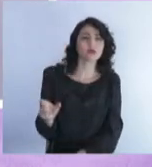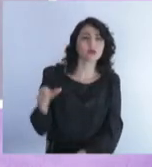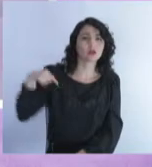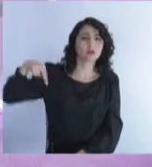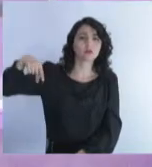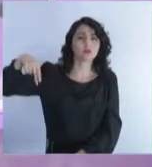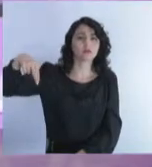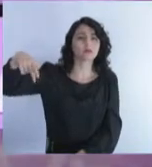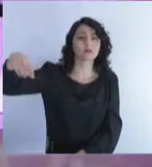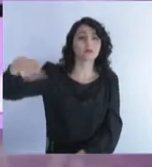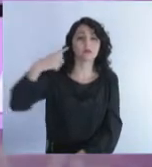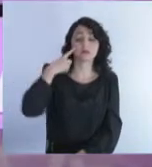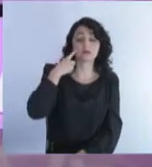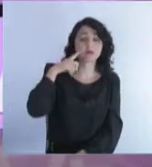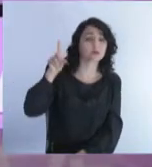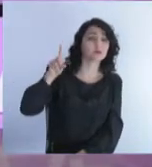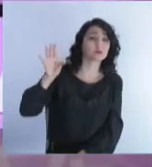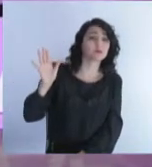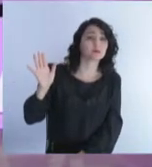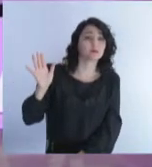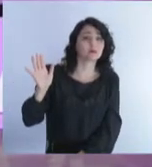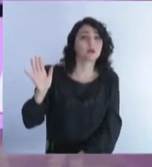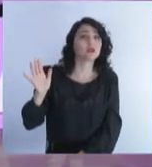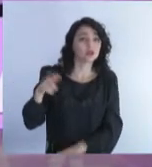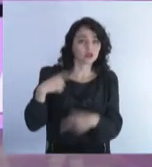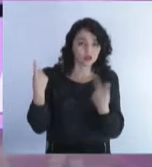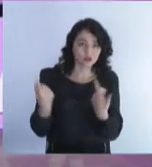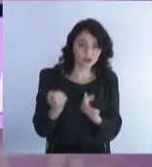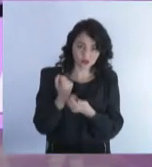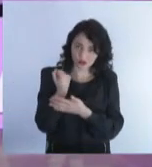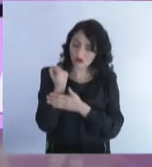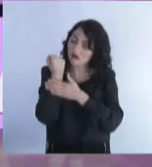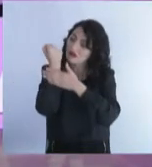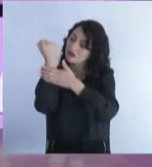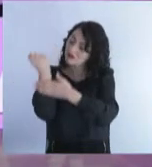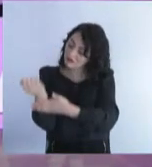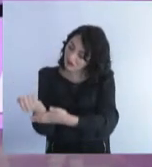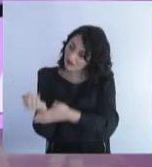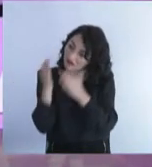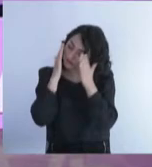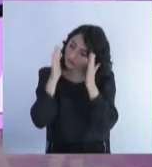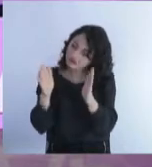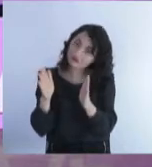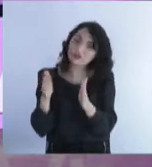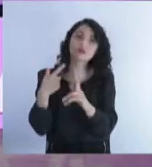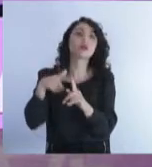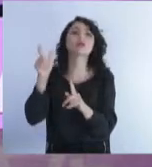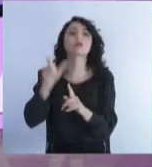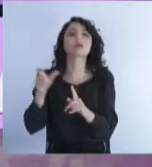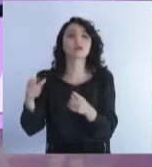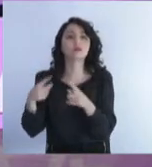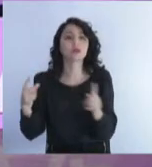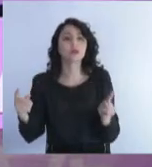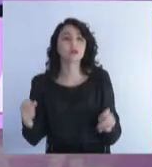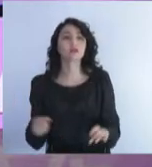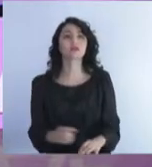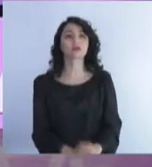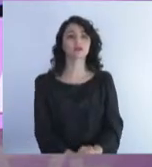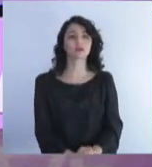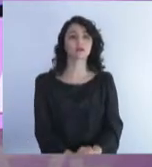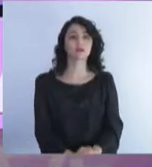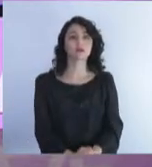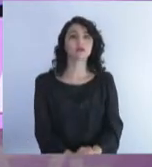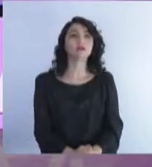by the side of the road, the stranger. We want to become more open to what's going on in other people. That's